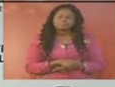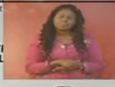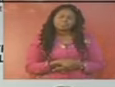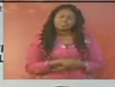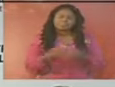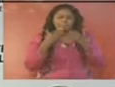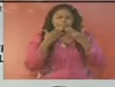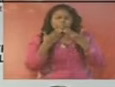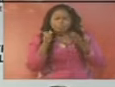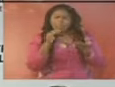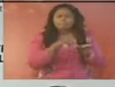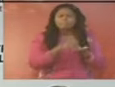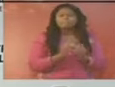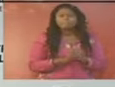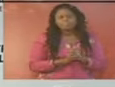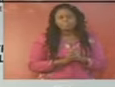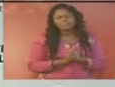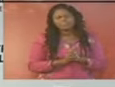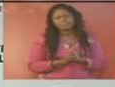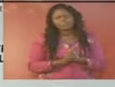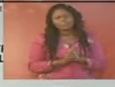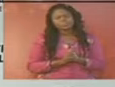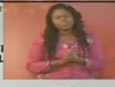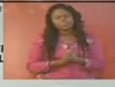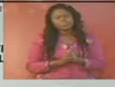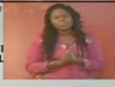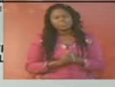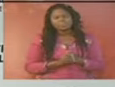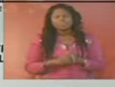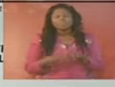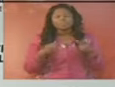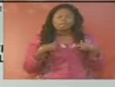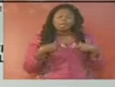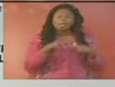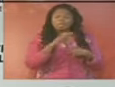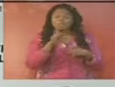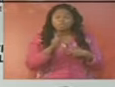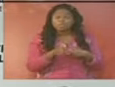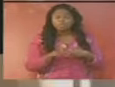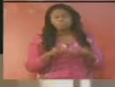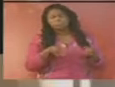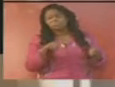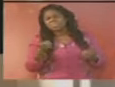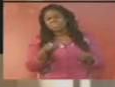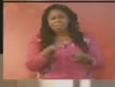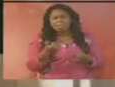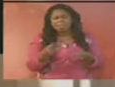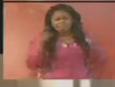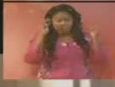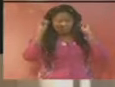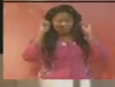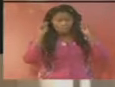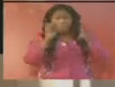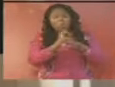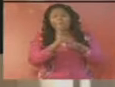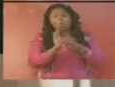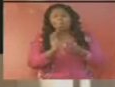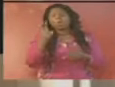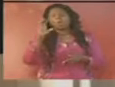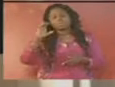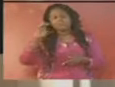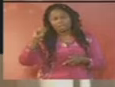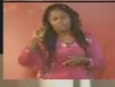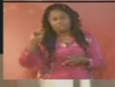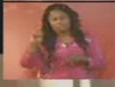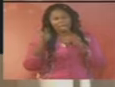Thank you again, Mr. Alexander. And I have a question, either the minister or Dr. Parasam, you can take this